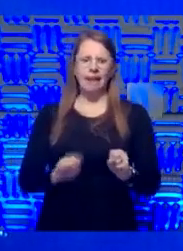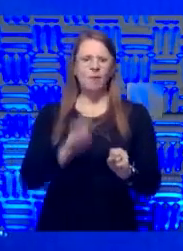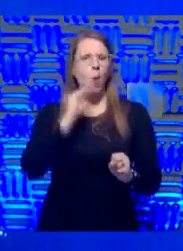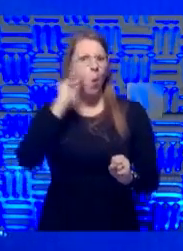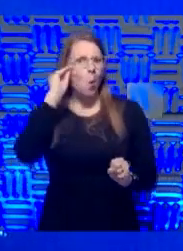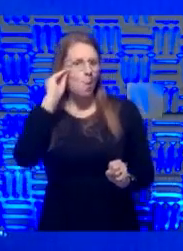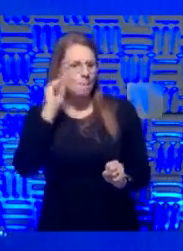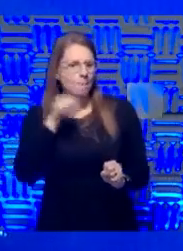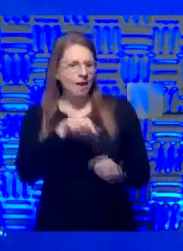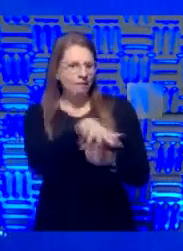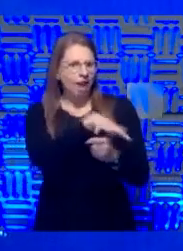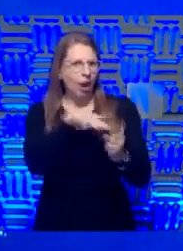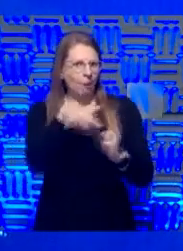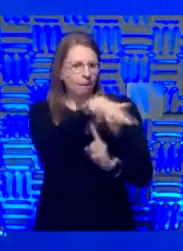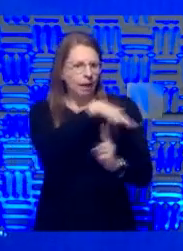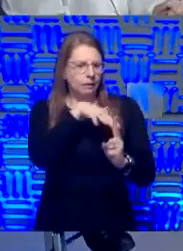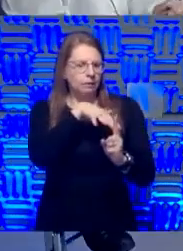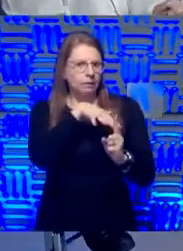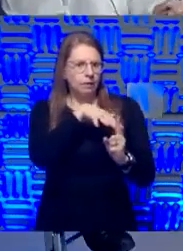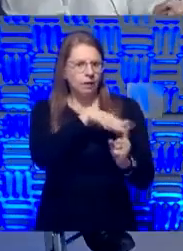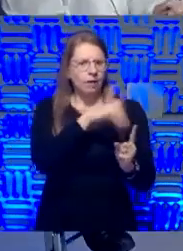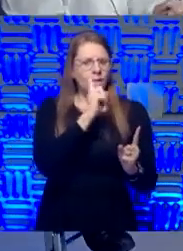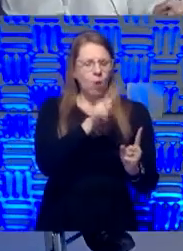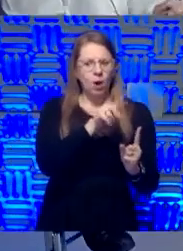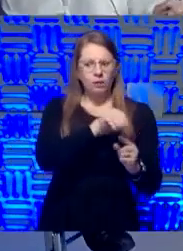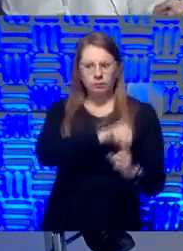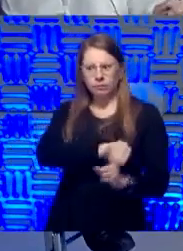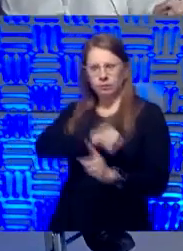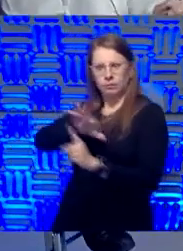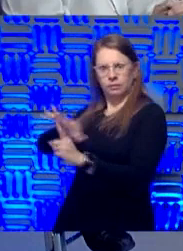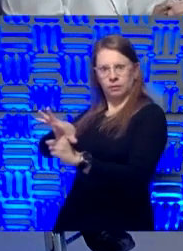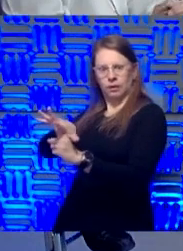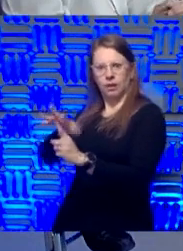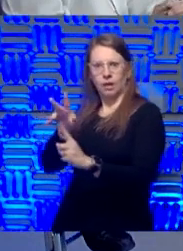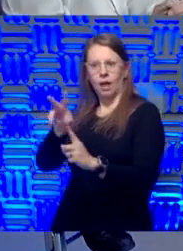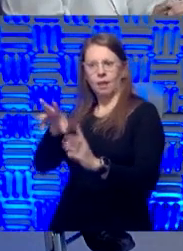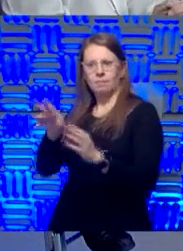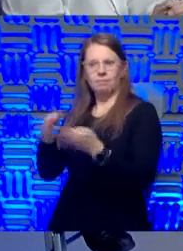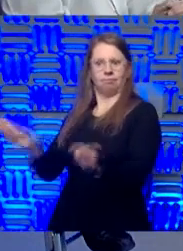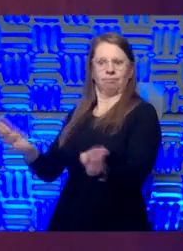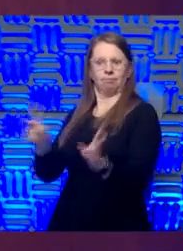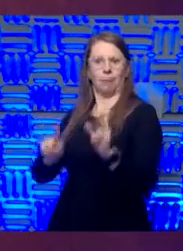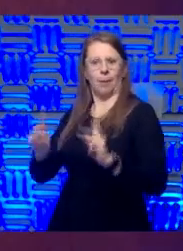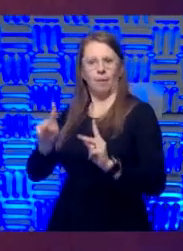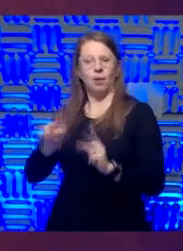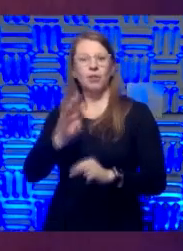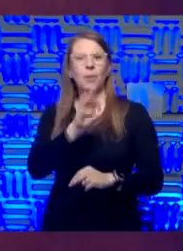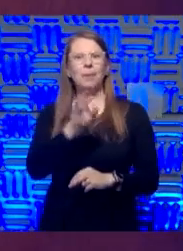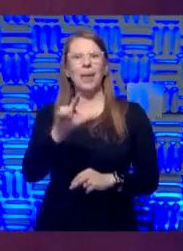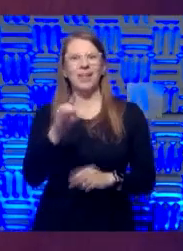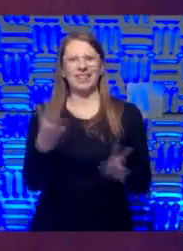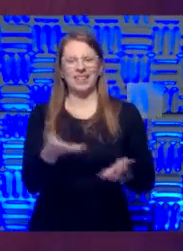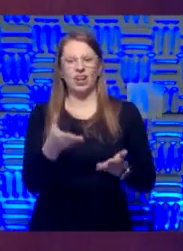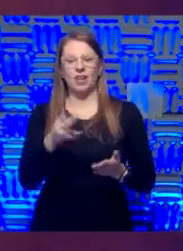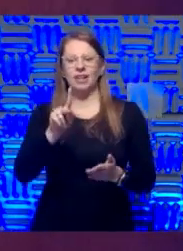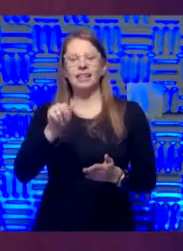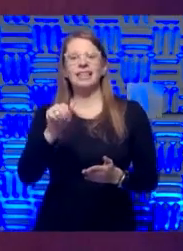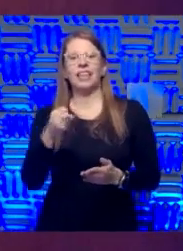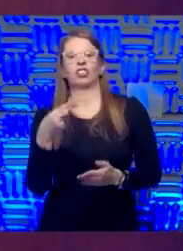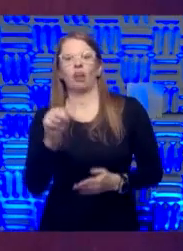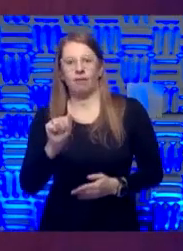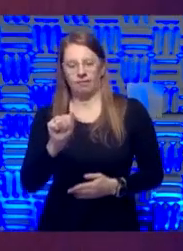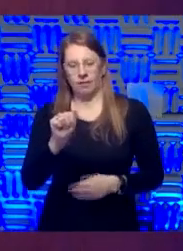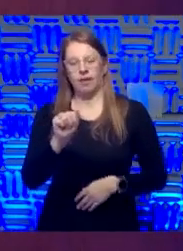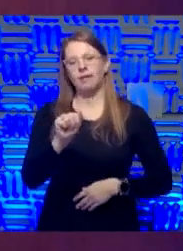home environment as far as the health of people? Yeah. So Dave, take first crack. Well, we've got Bill on the line here, and KSHSAA and the